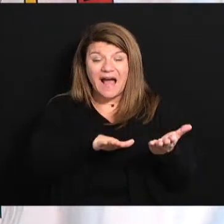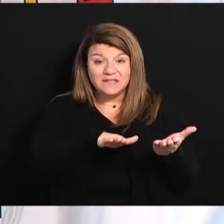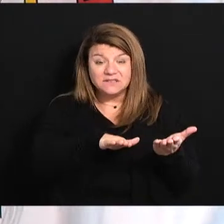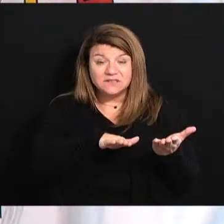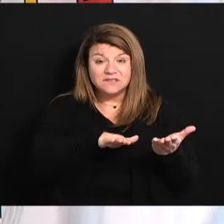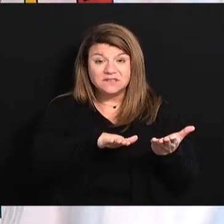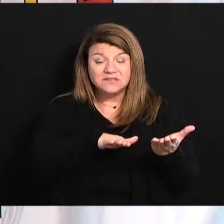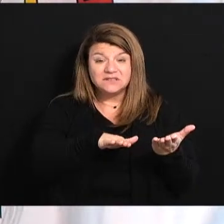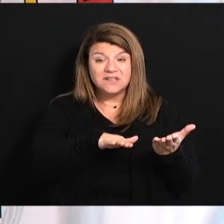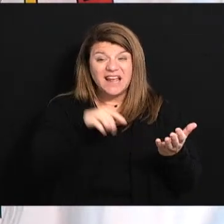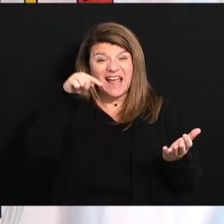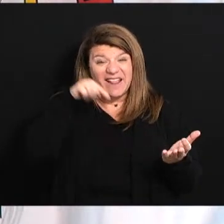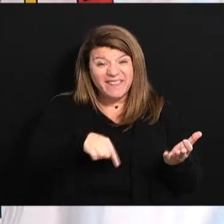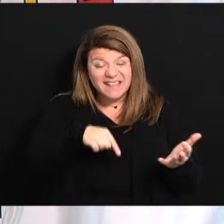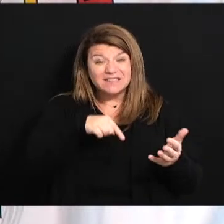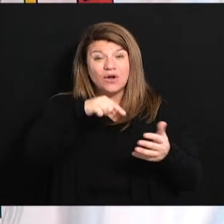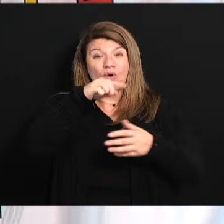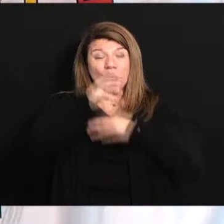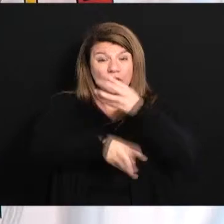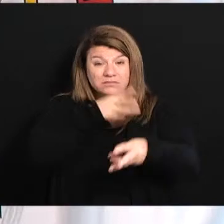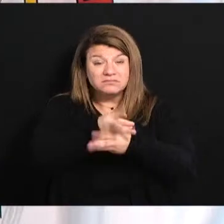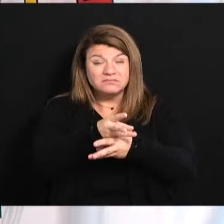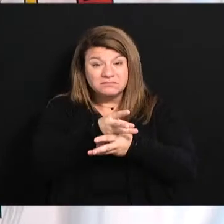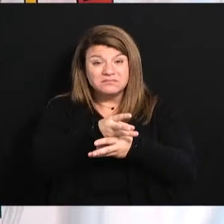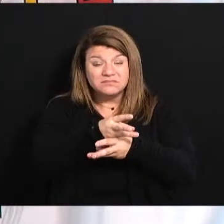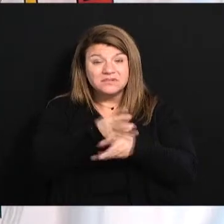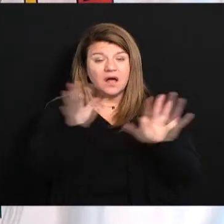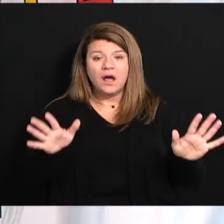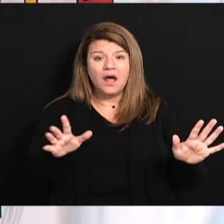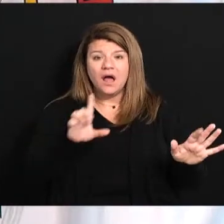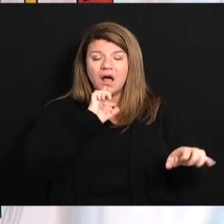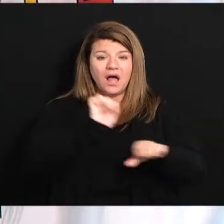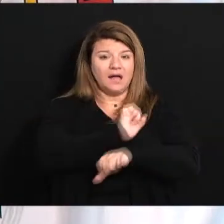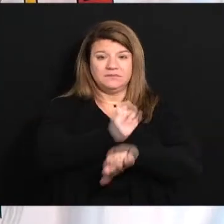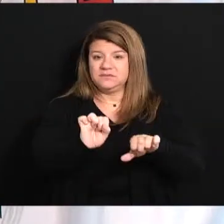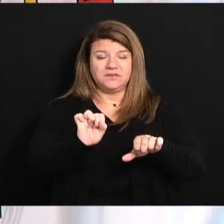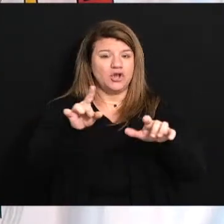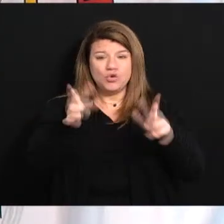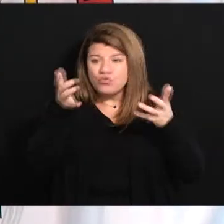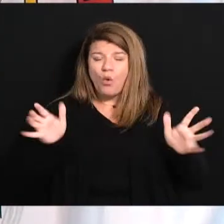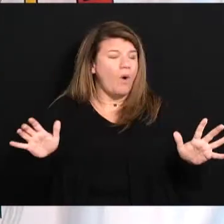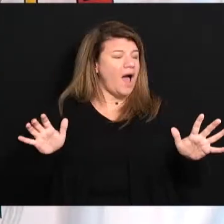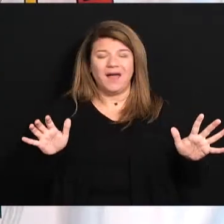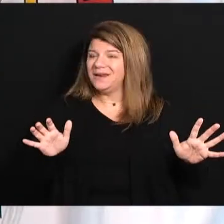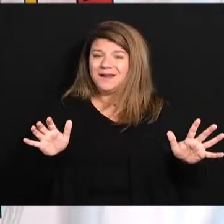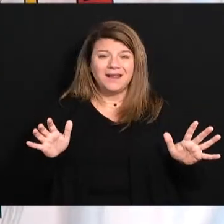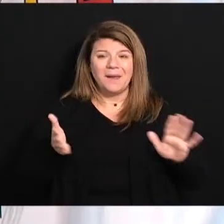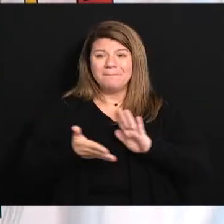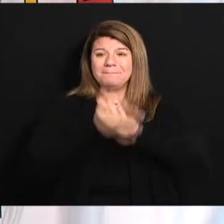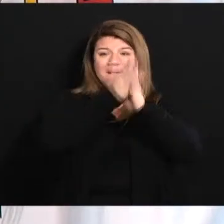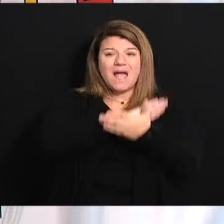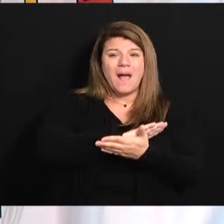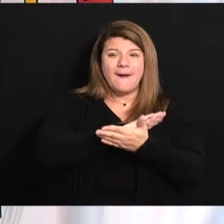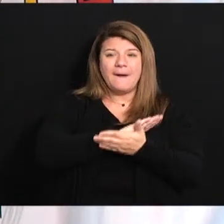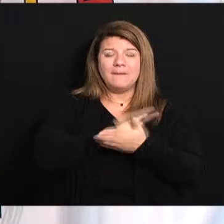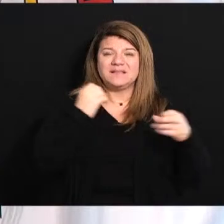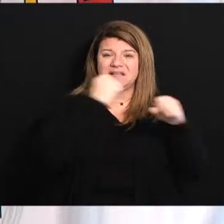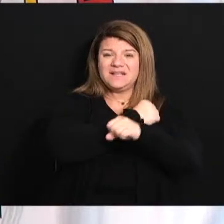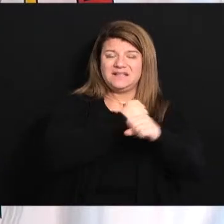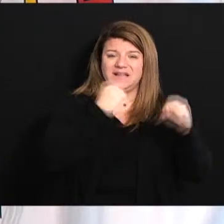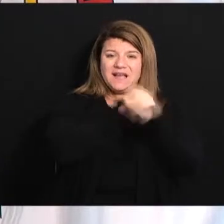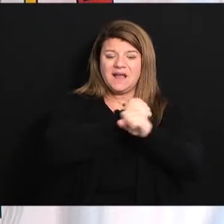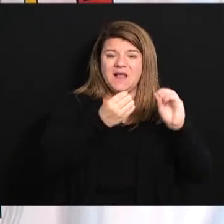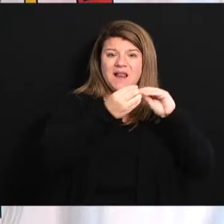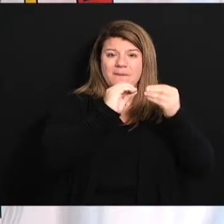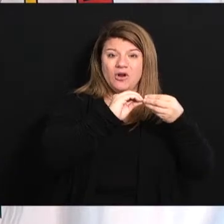this great, great nation. Absolutely, you do not want to be a statistic. You can